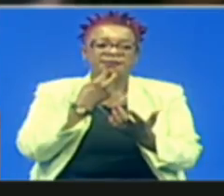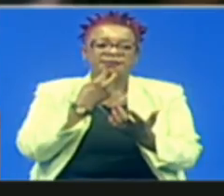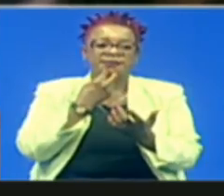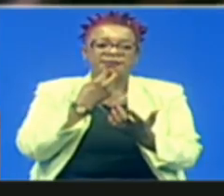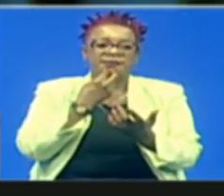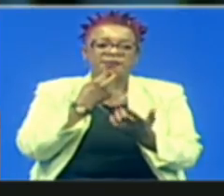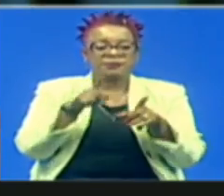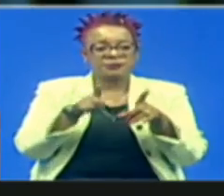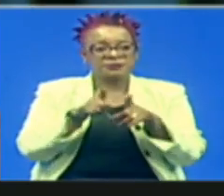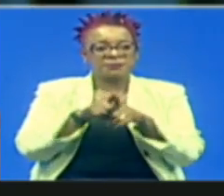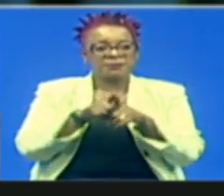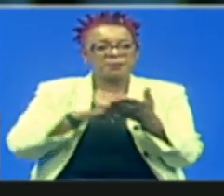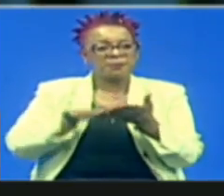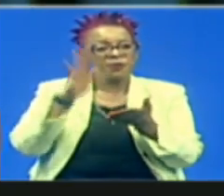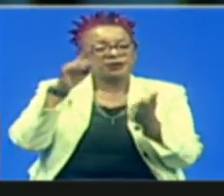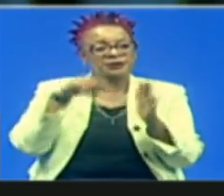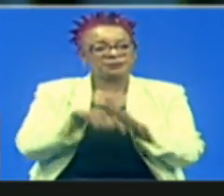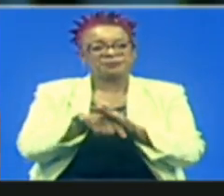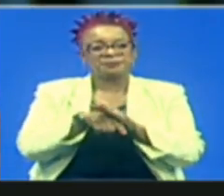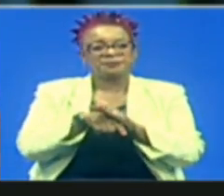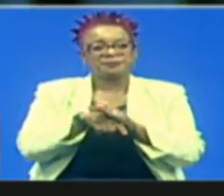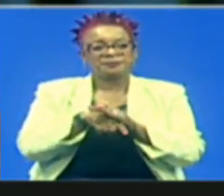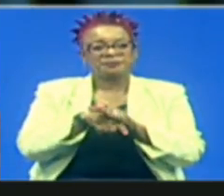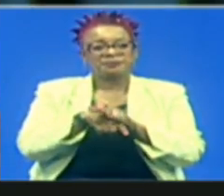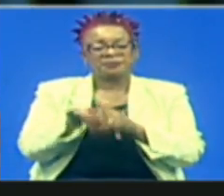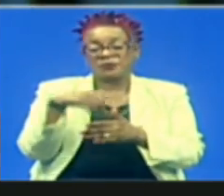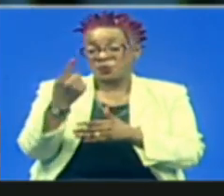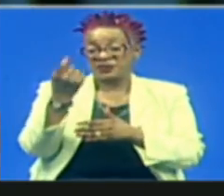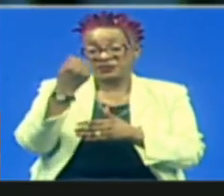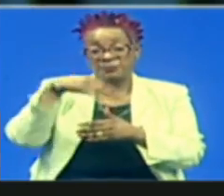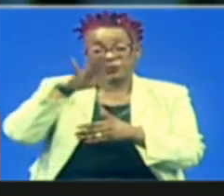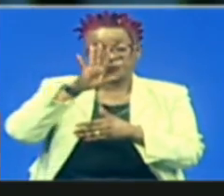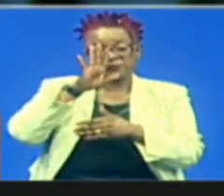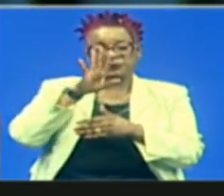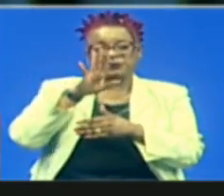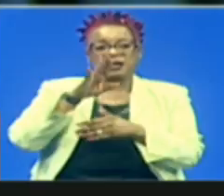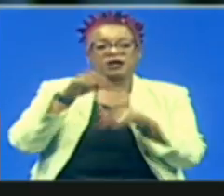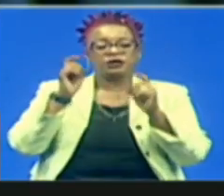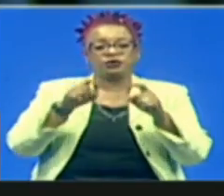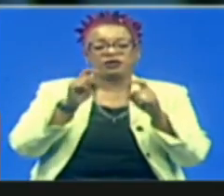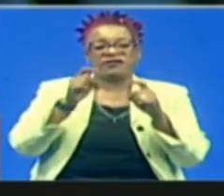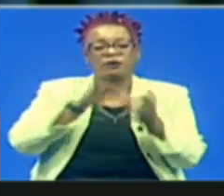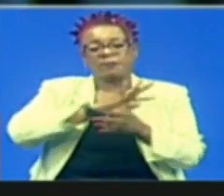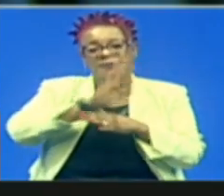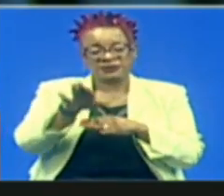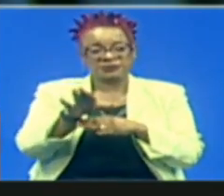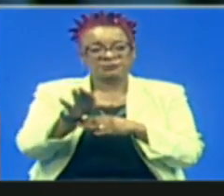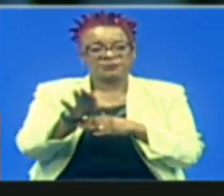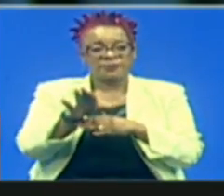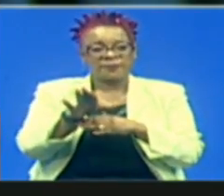And even more. My one disappointment, I was supposed to have gone back